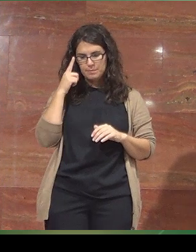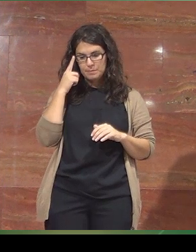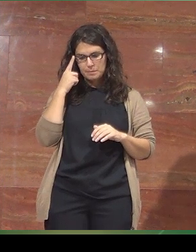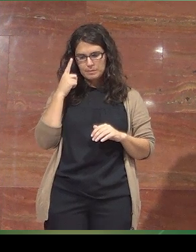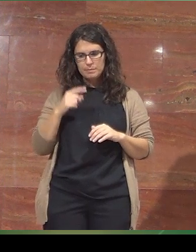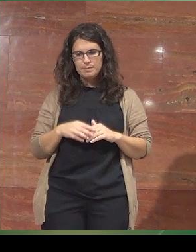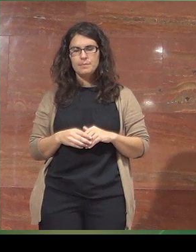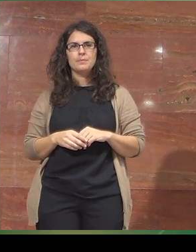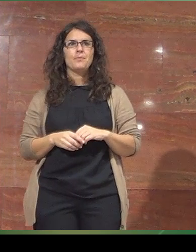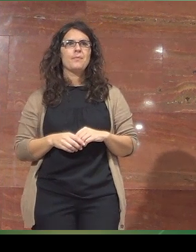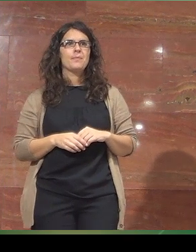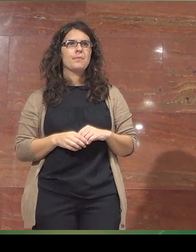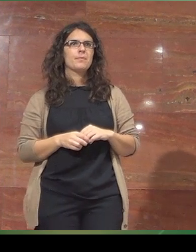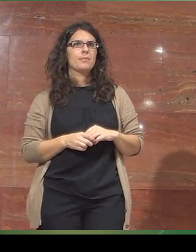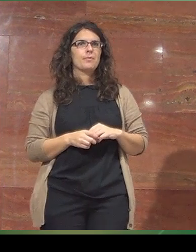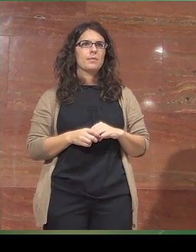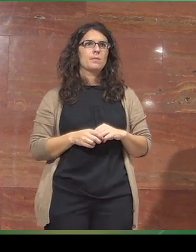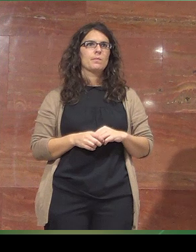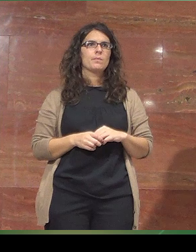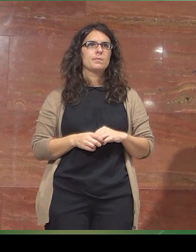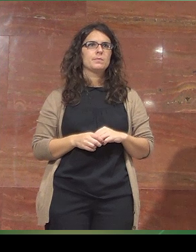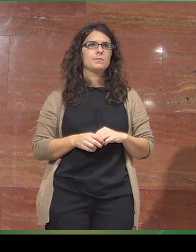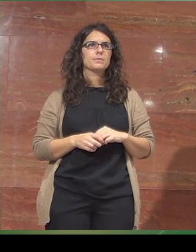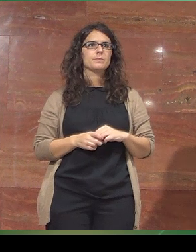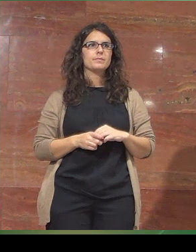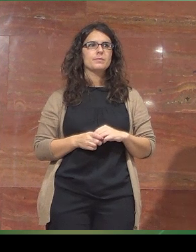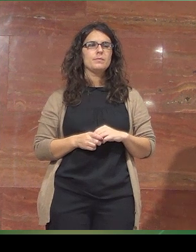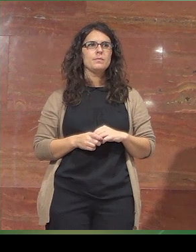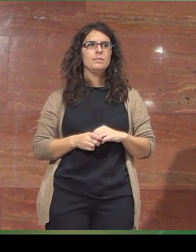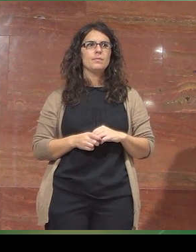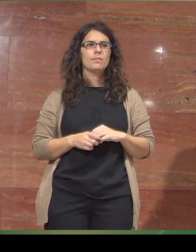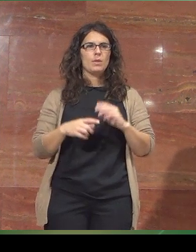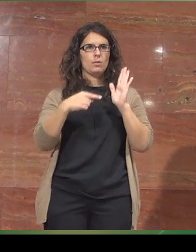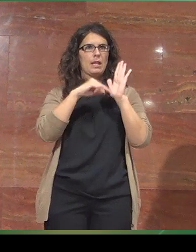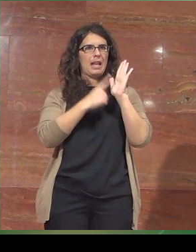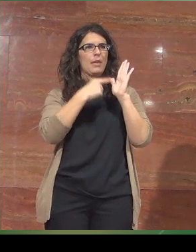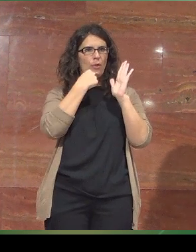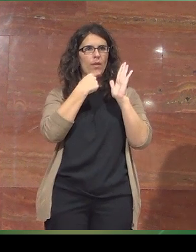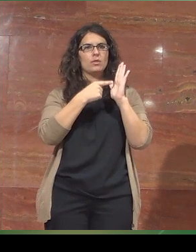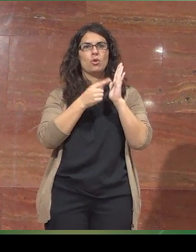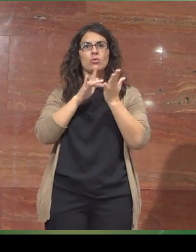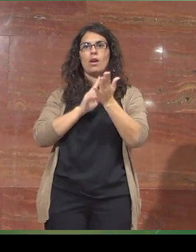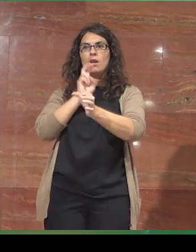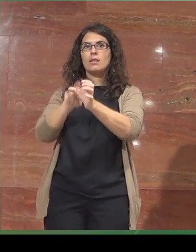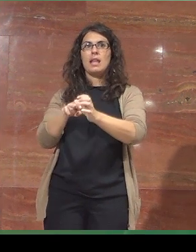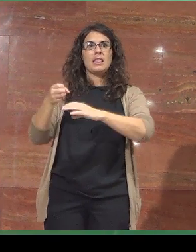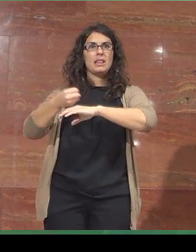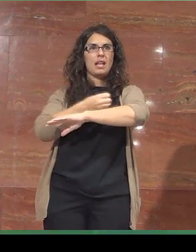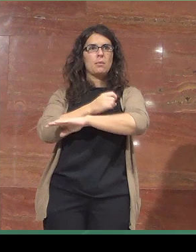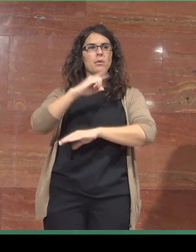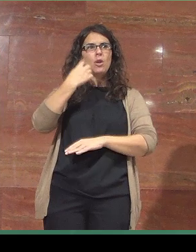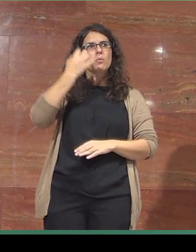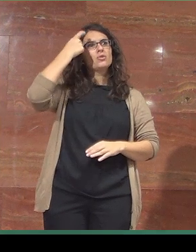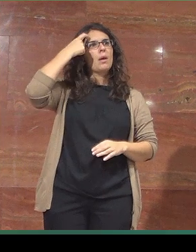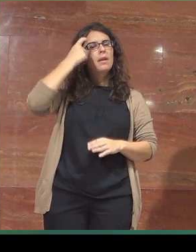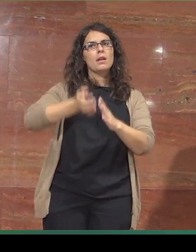going. In the past, they would make that announcement, but only when the train was gathering speed out of the station. So if you were on the wrong